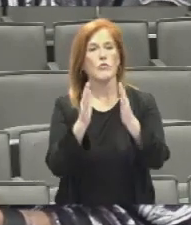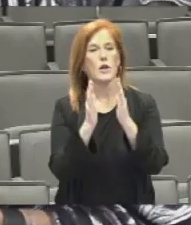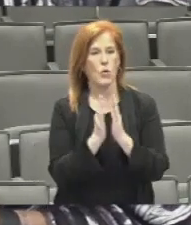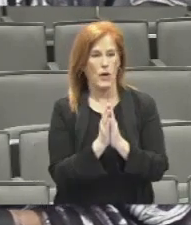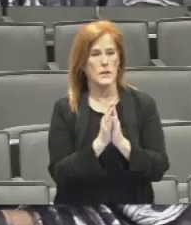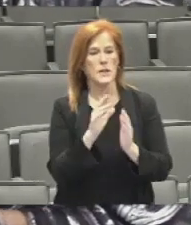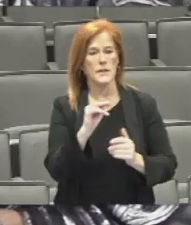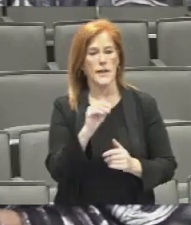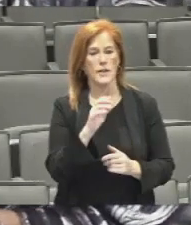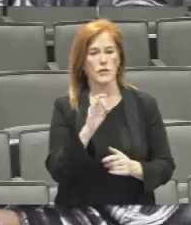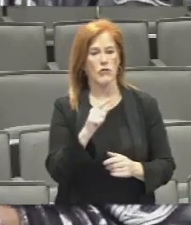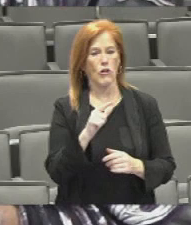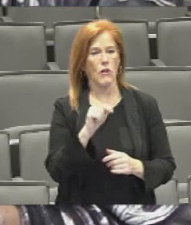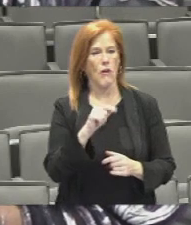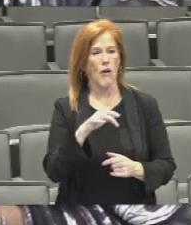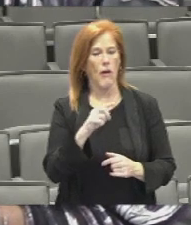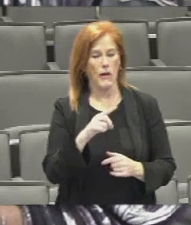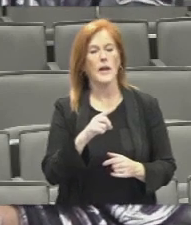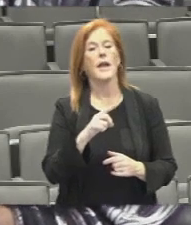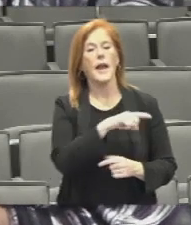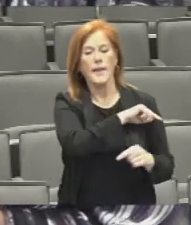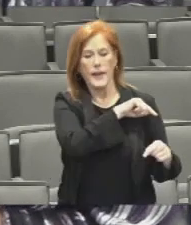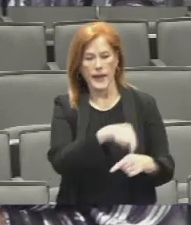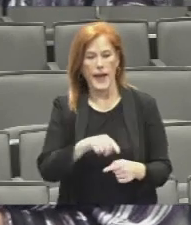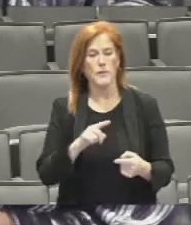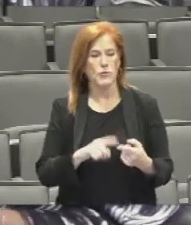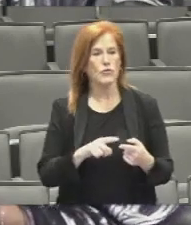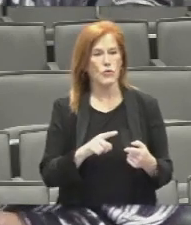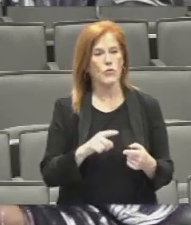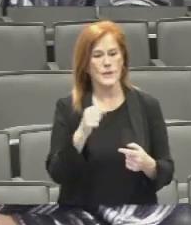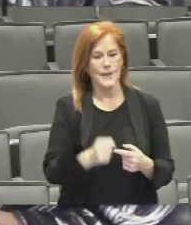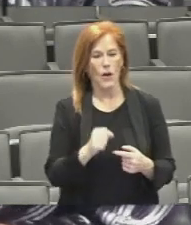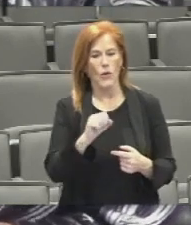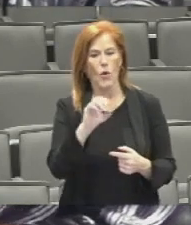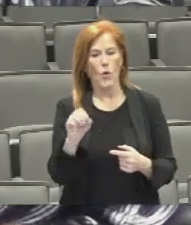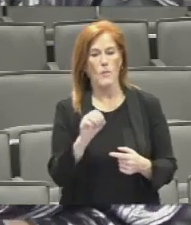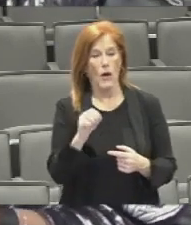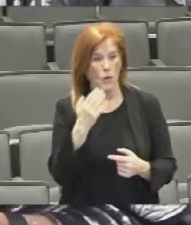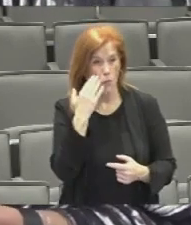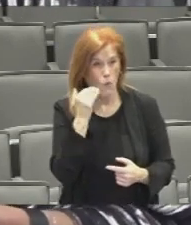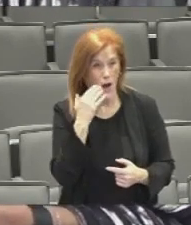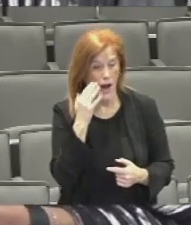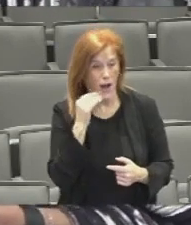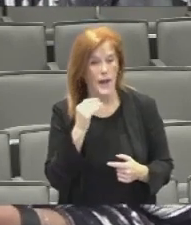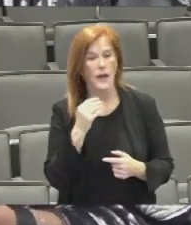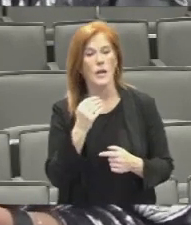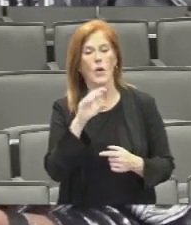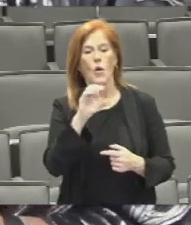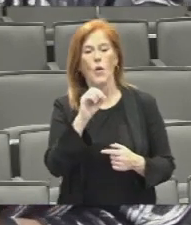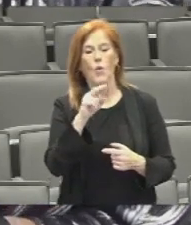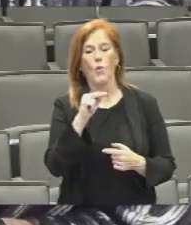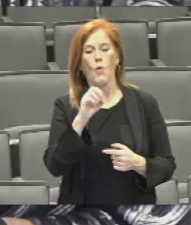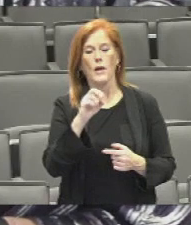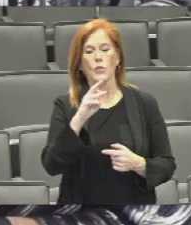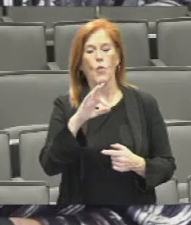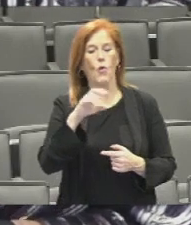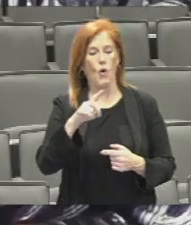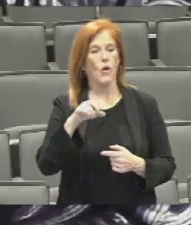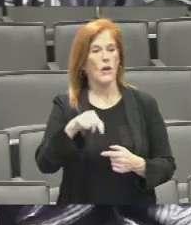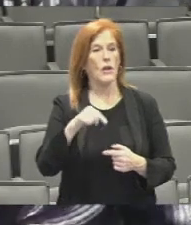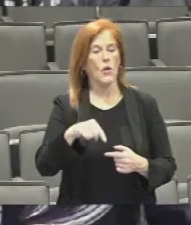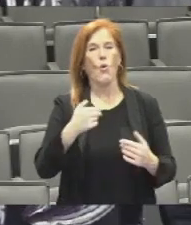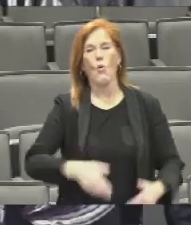Guard came to South Omaha because One World, honestly, was overwhelmed with individuals who wanted to be